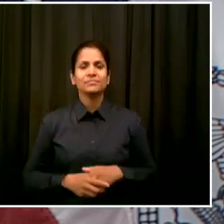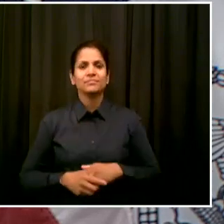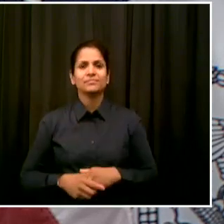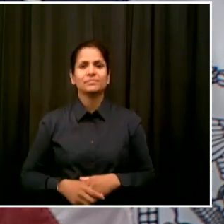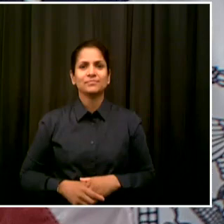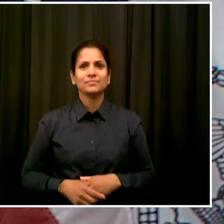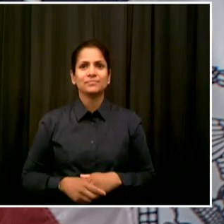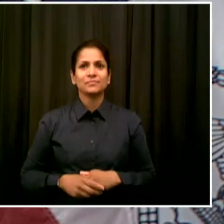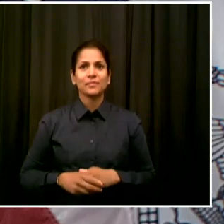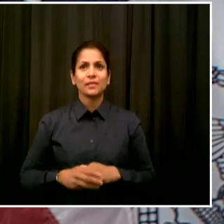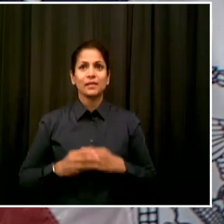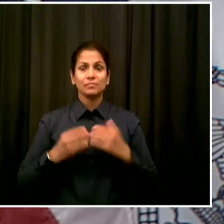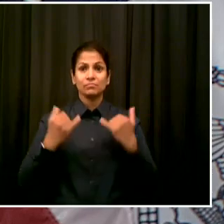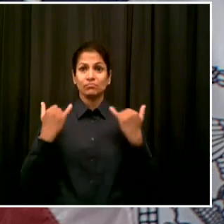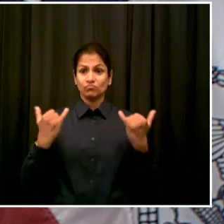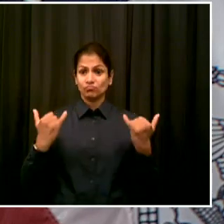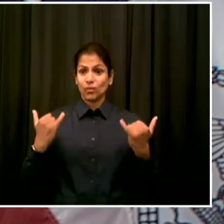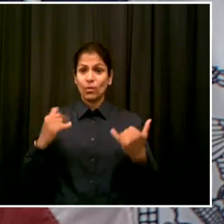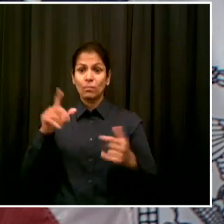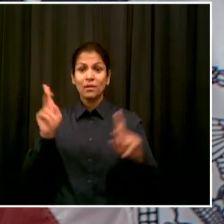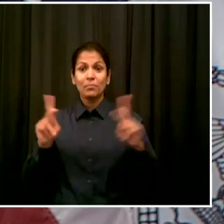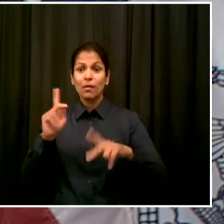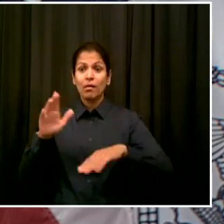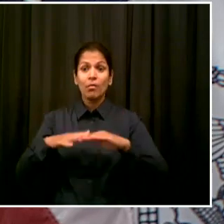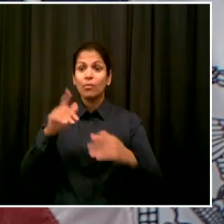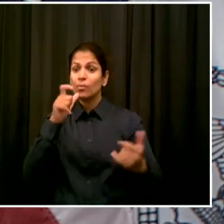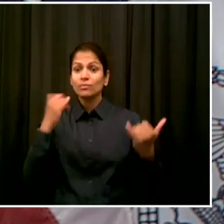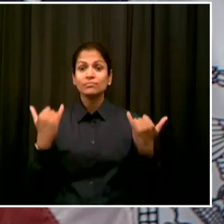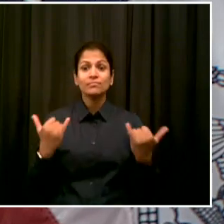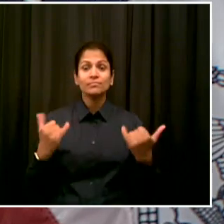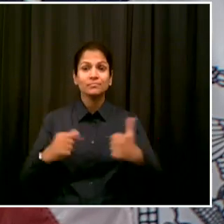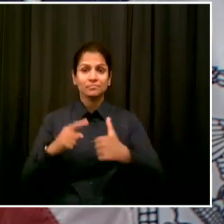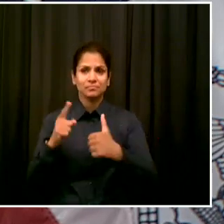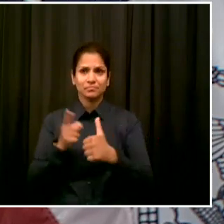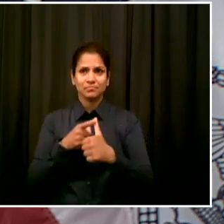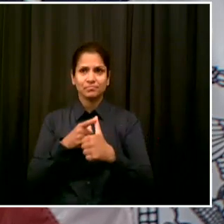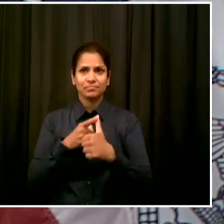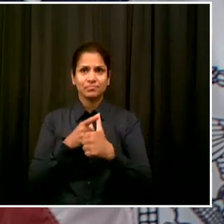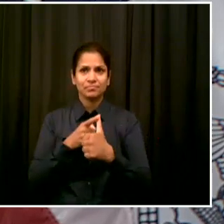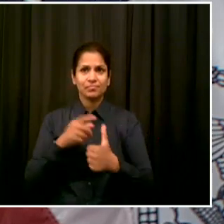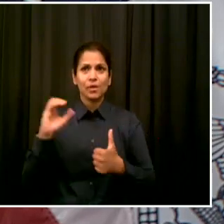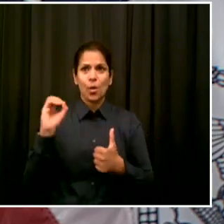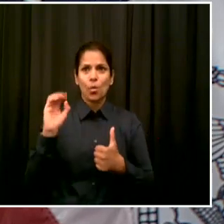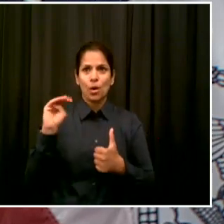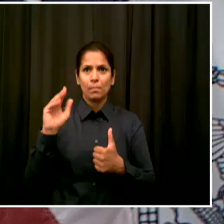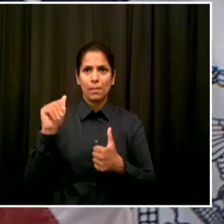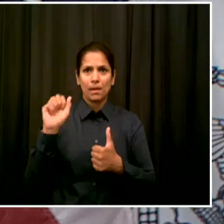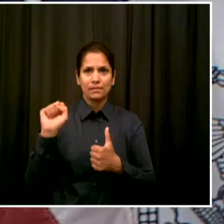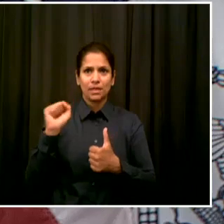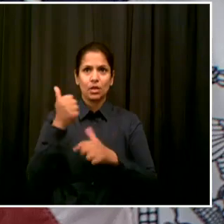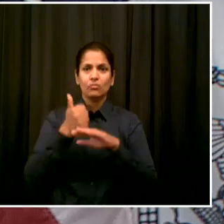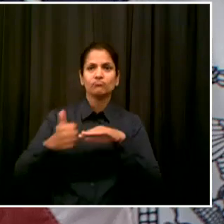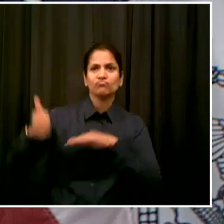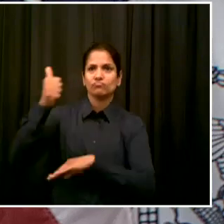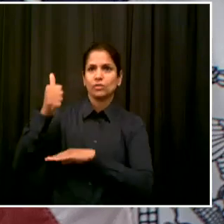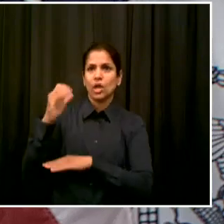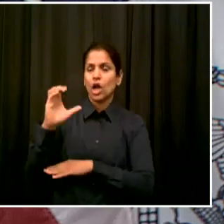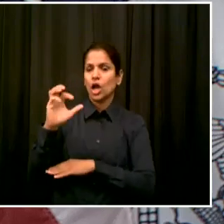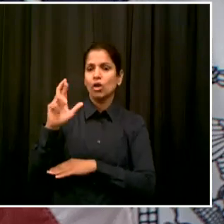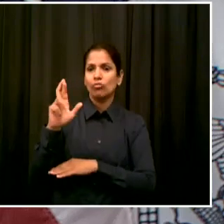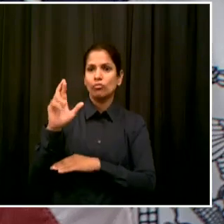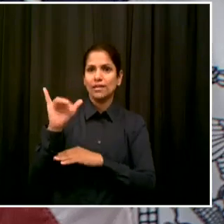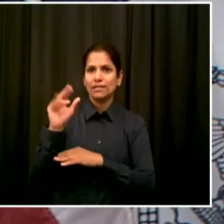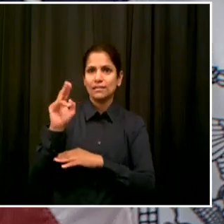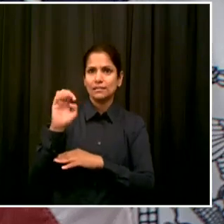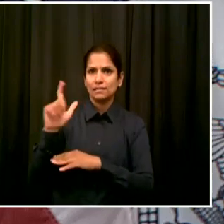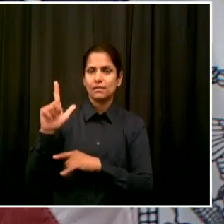today Emergency Management Commissioner Criswell, Executive Director of Test and Trace, Dr. Long, Chief Equity Officer of the Test